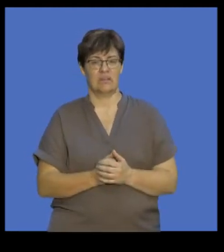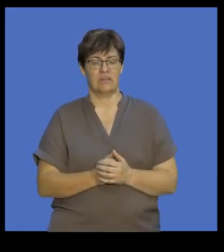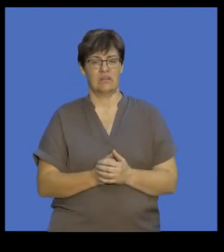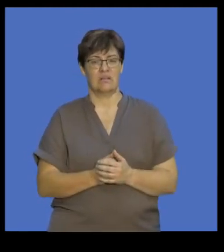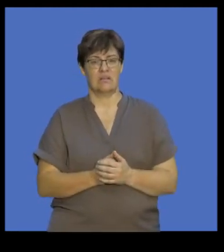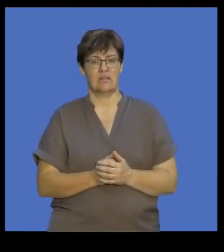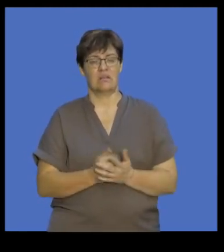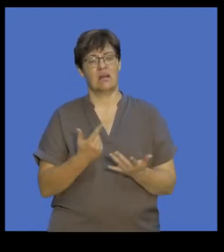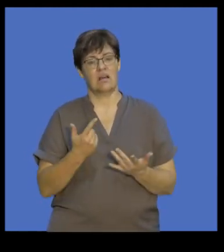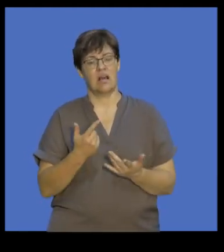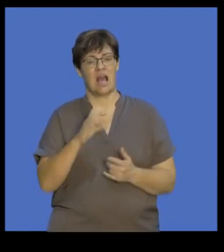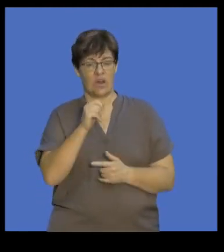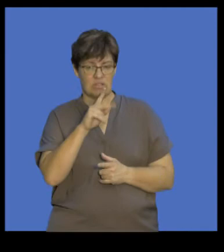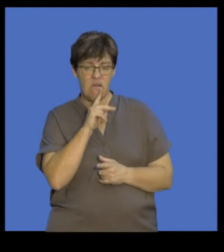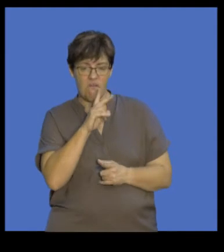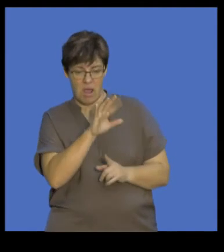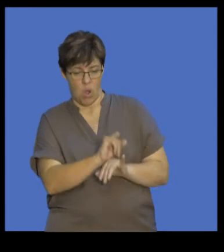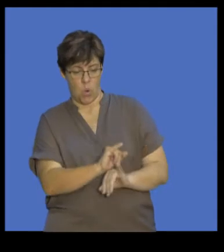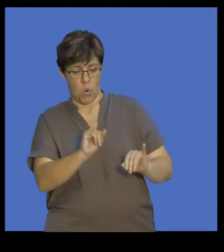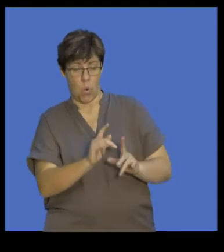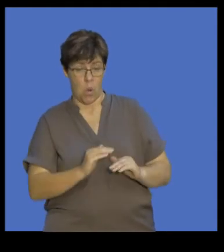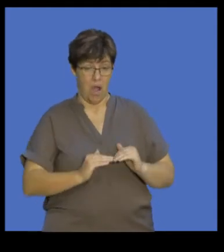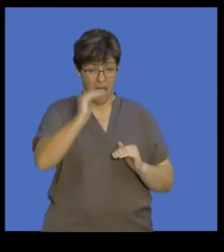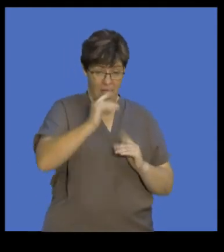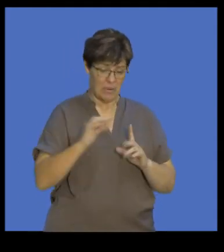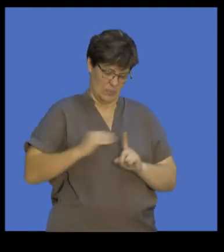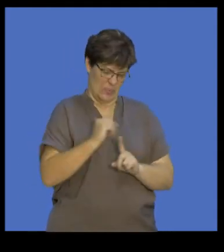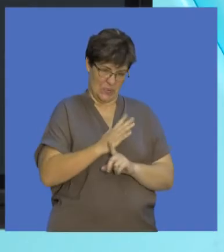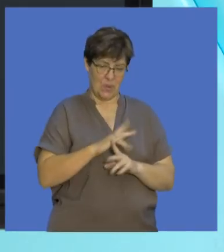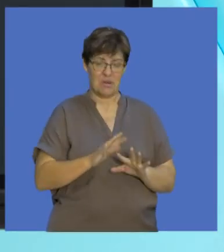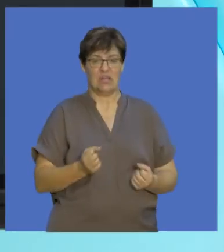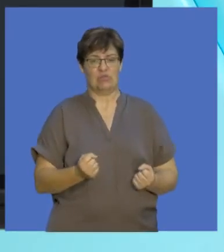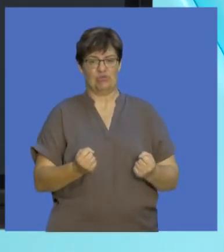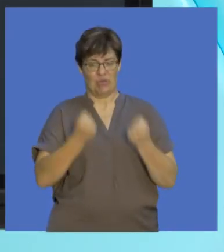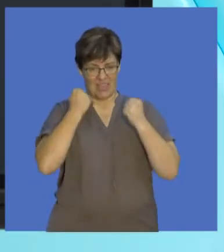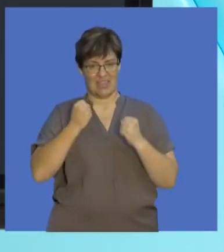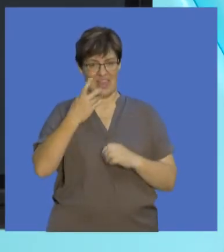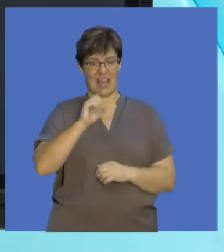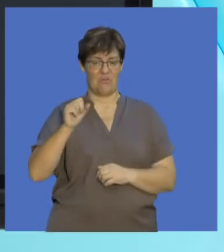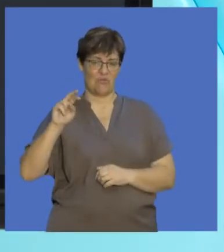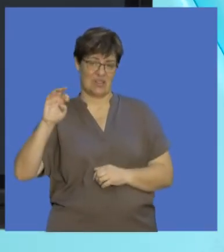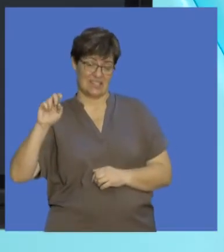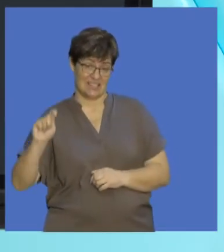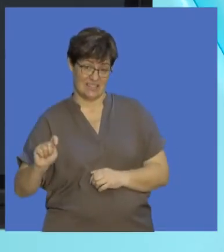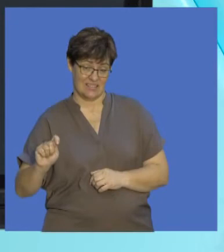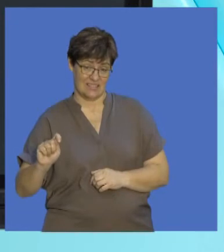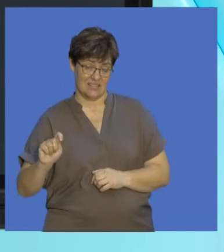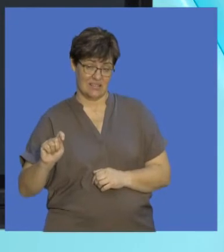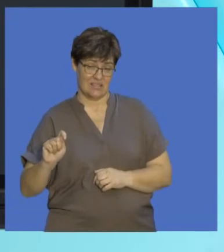the current to the intensity. So hence we spoke about strength of current, which says,